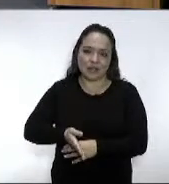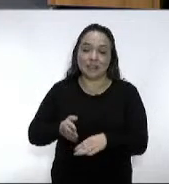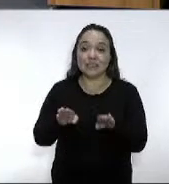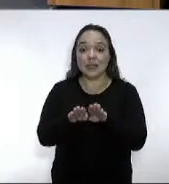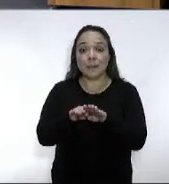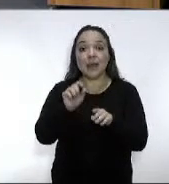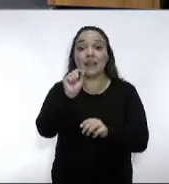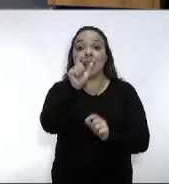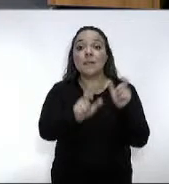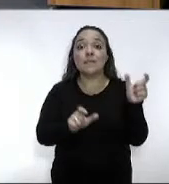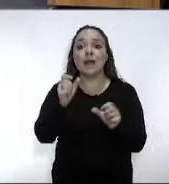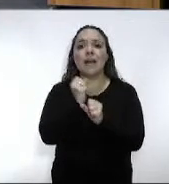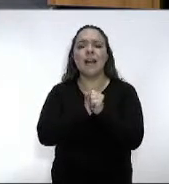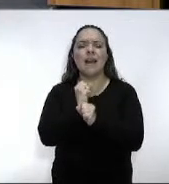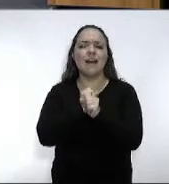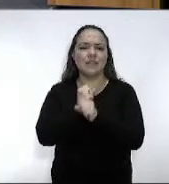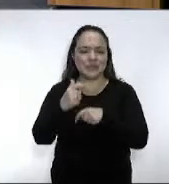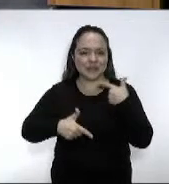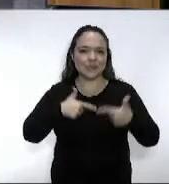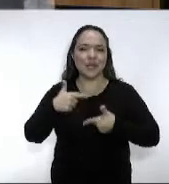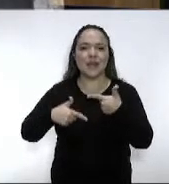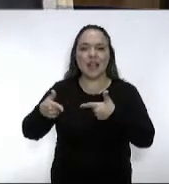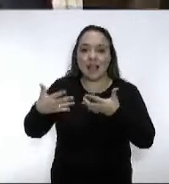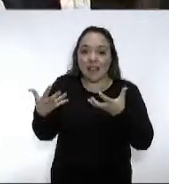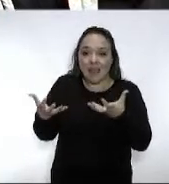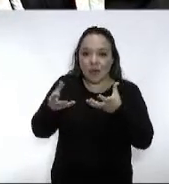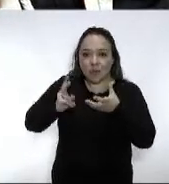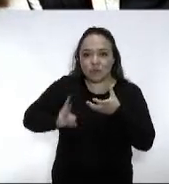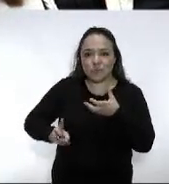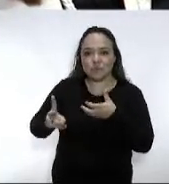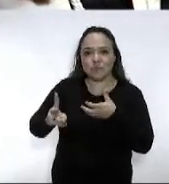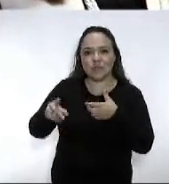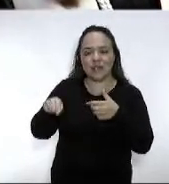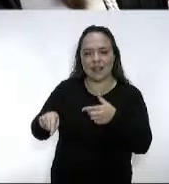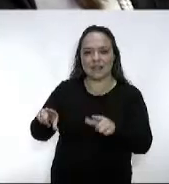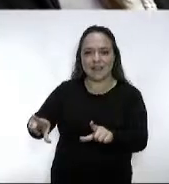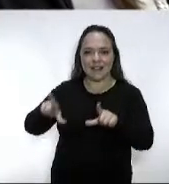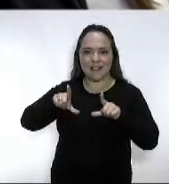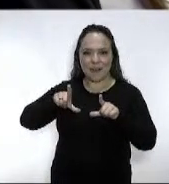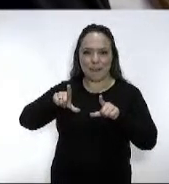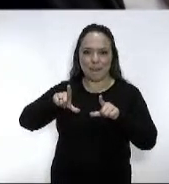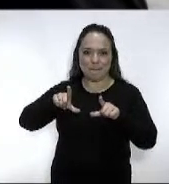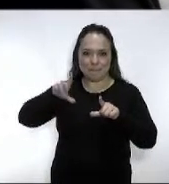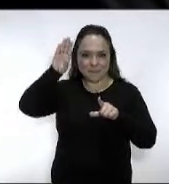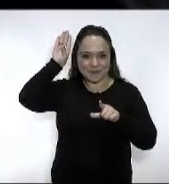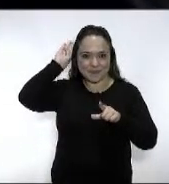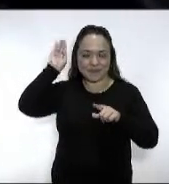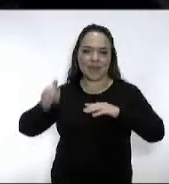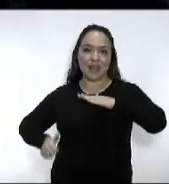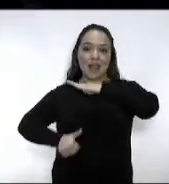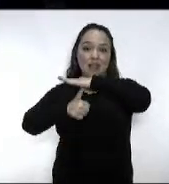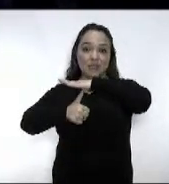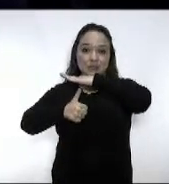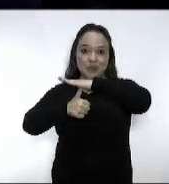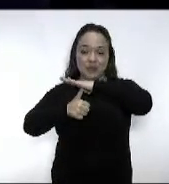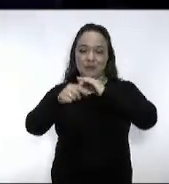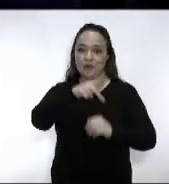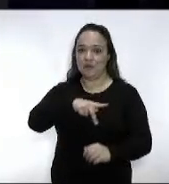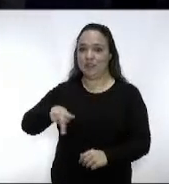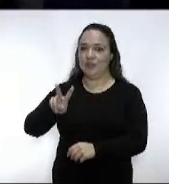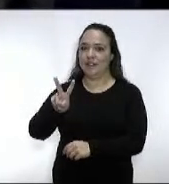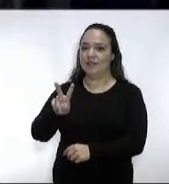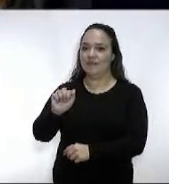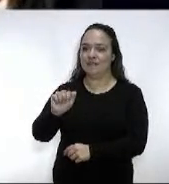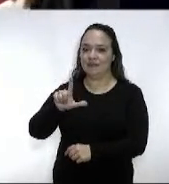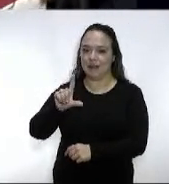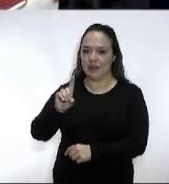we've been in contact with, we would like to also thank people who are for years working to build and keep the American Academy.